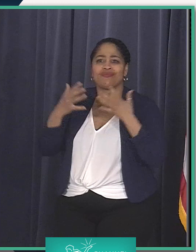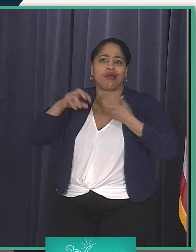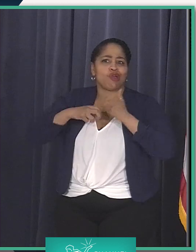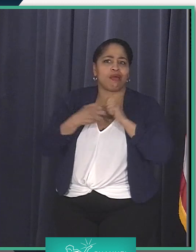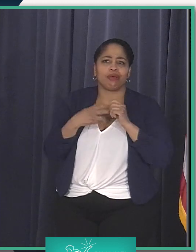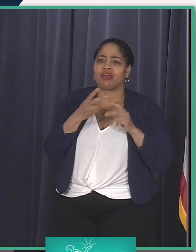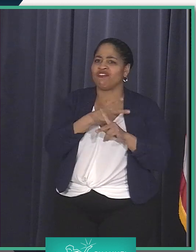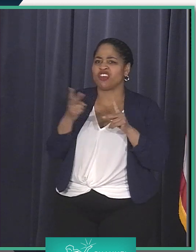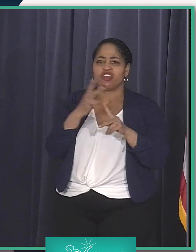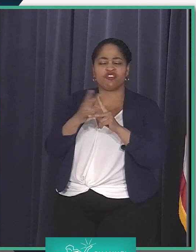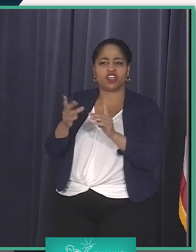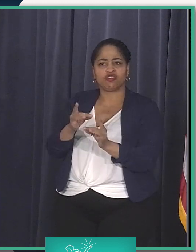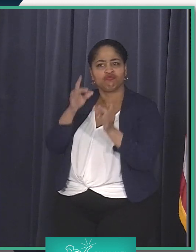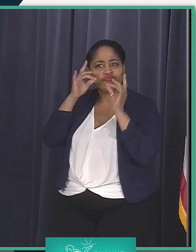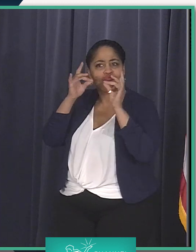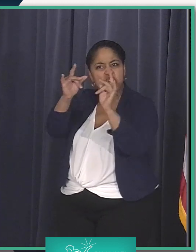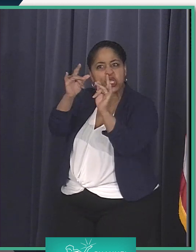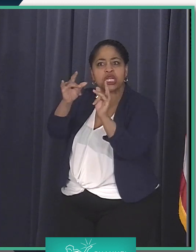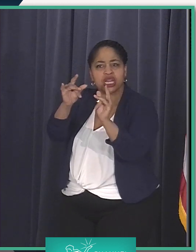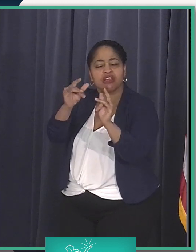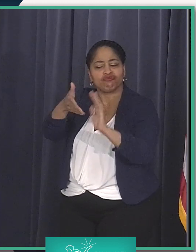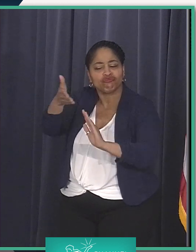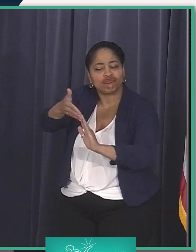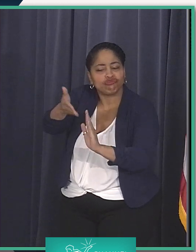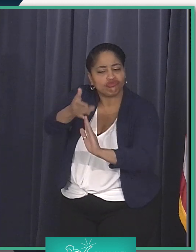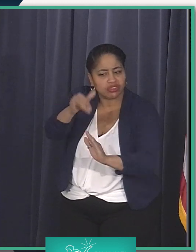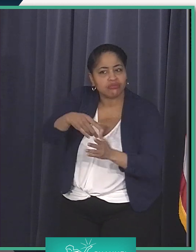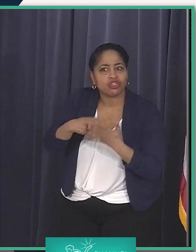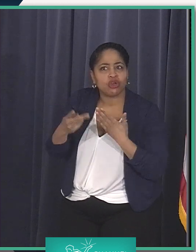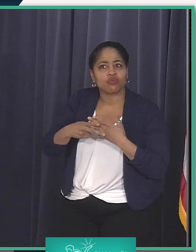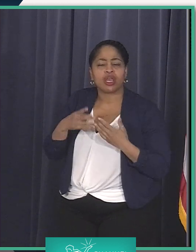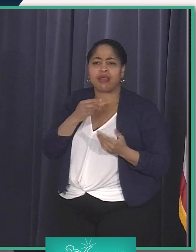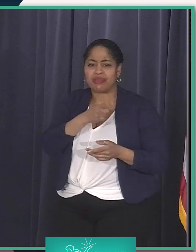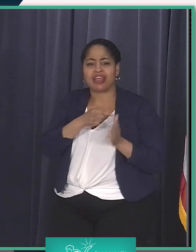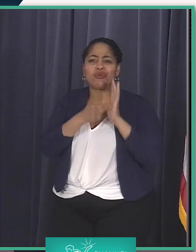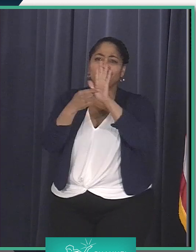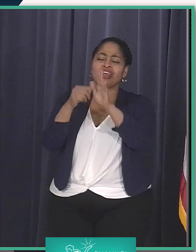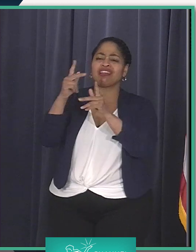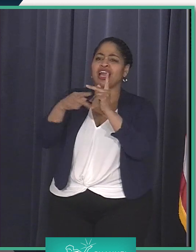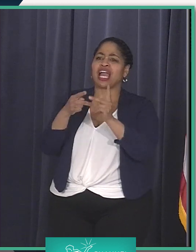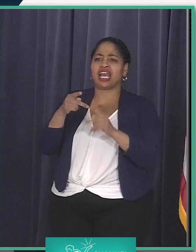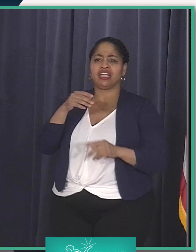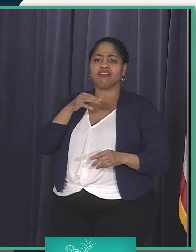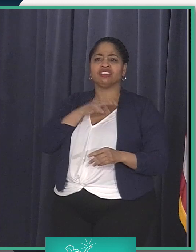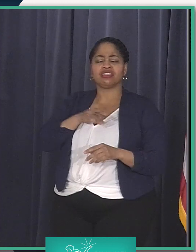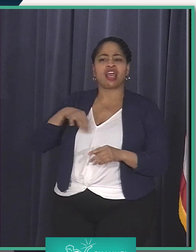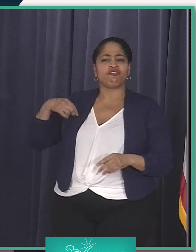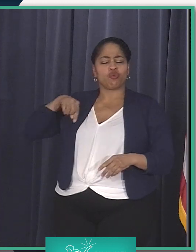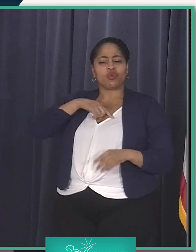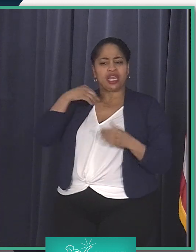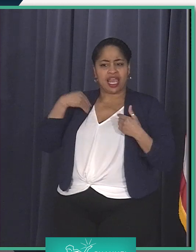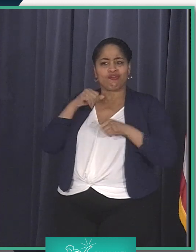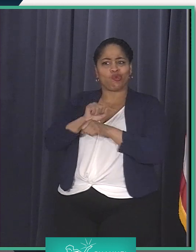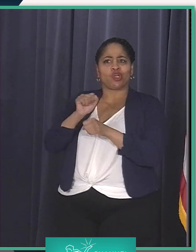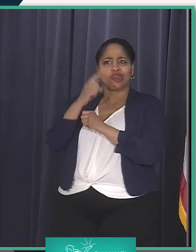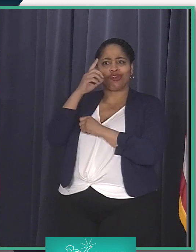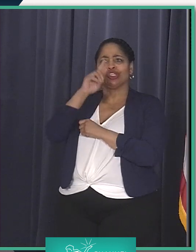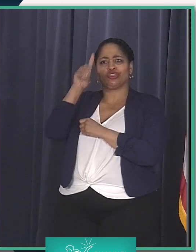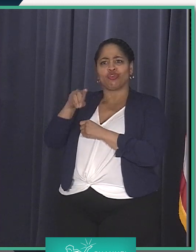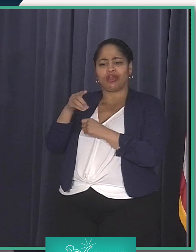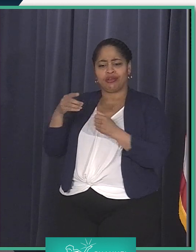been executing this. And they reflect the kind of employees we have in the city of Detroit, who in the middle of